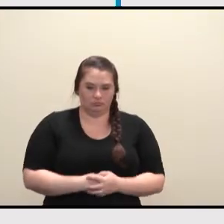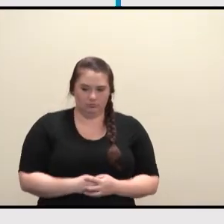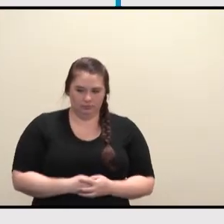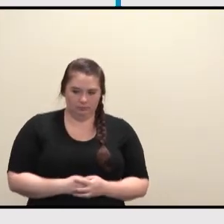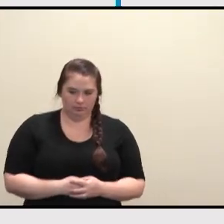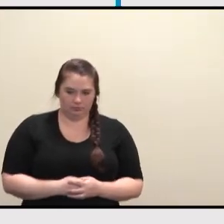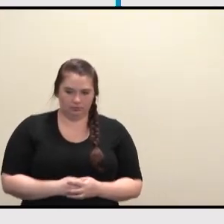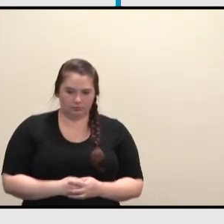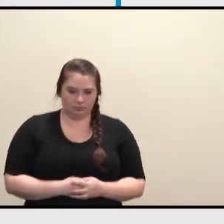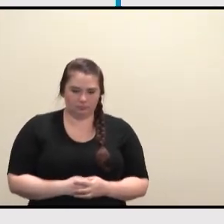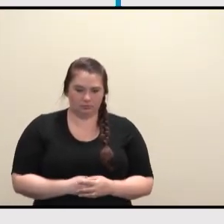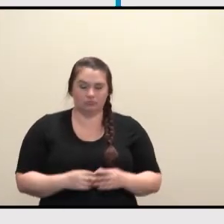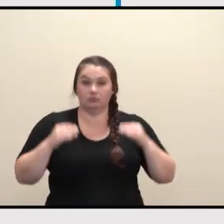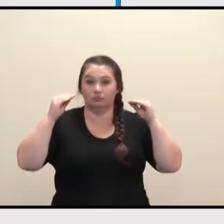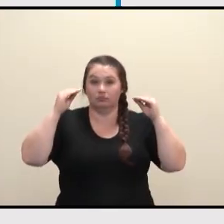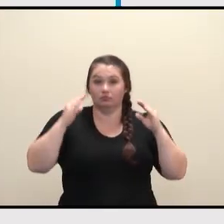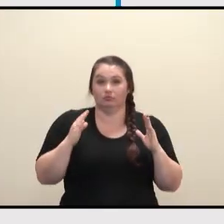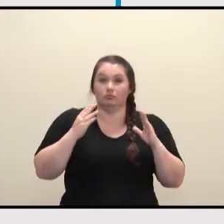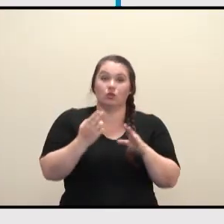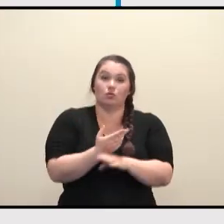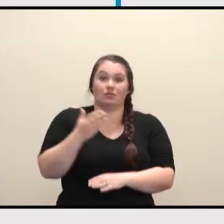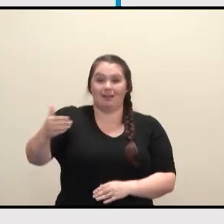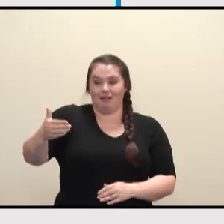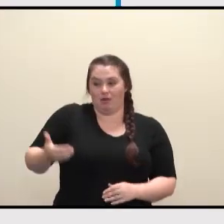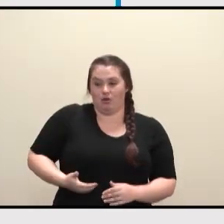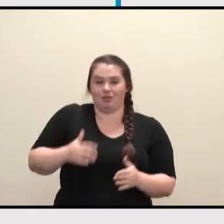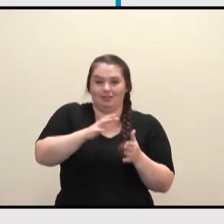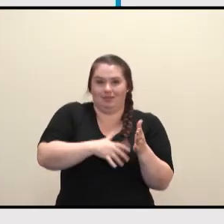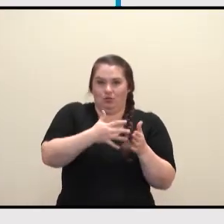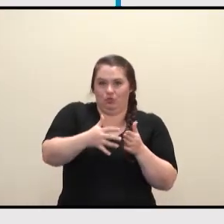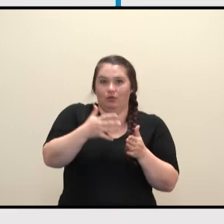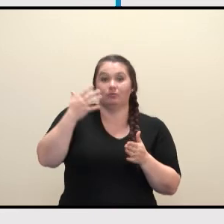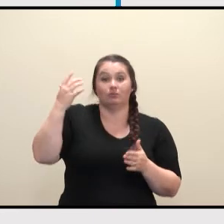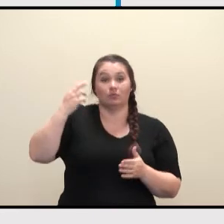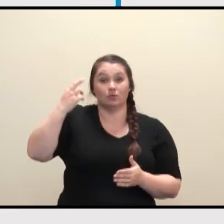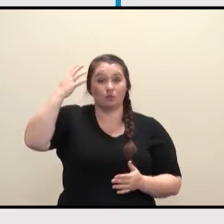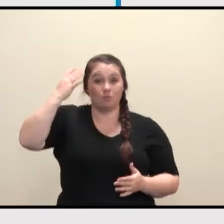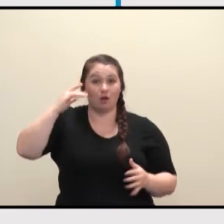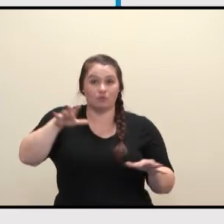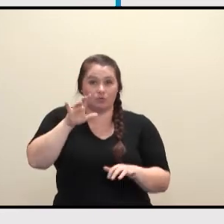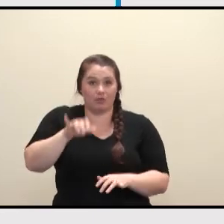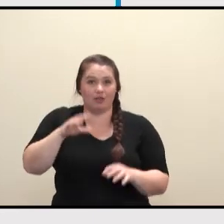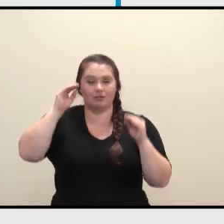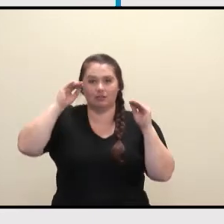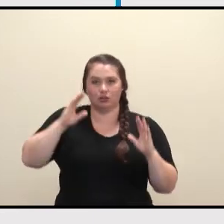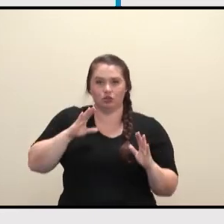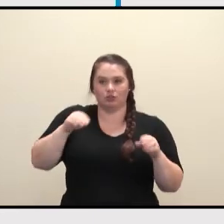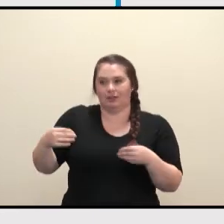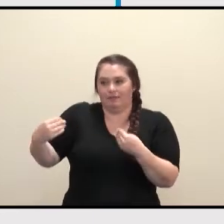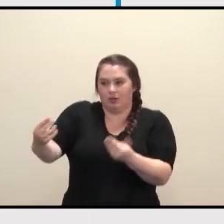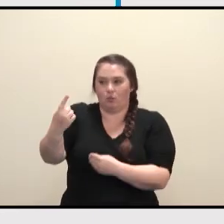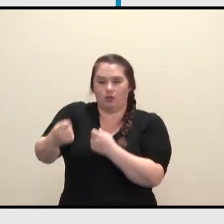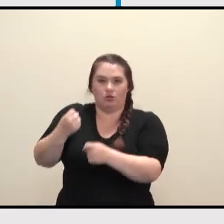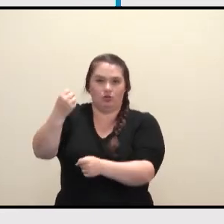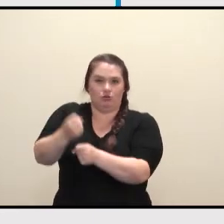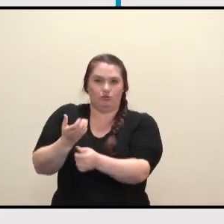teachers, we actually use a hiring schedule. The reason that we do that is teachers are basically granted a year of service every year, right?